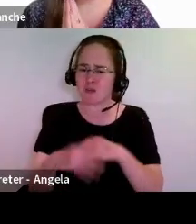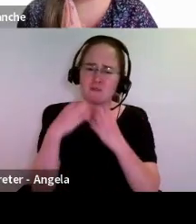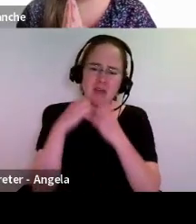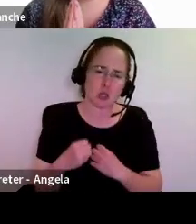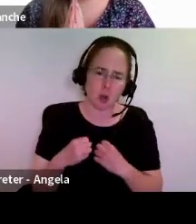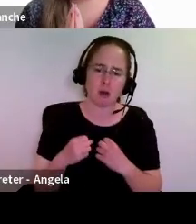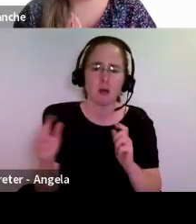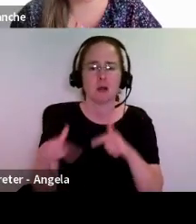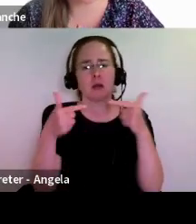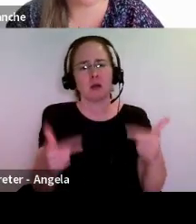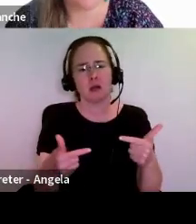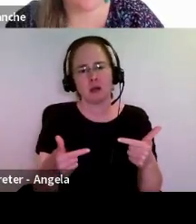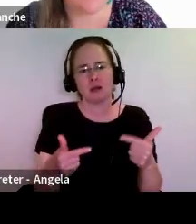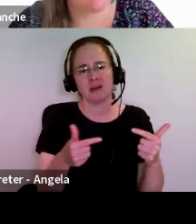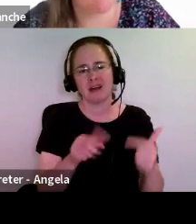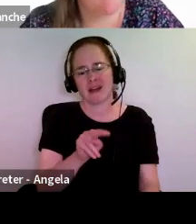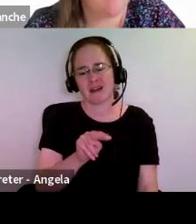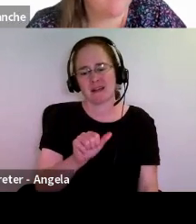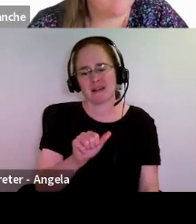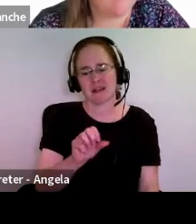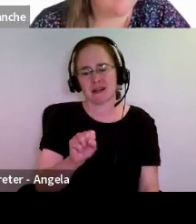and I'll pass it back over to our colleagues at NashBit.